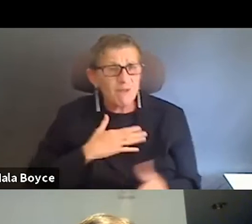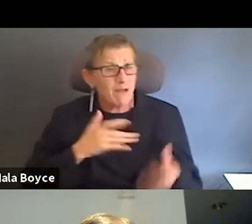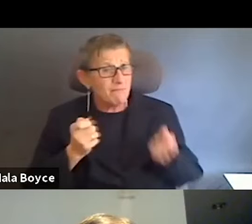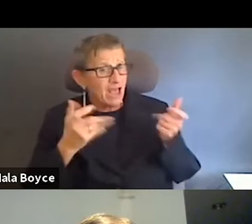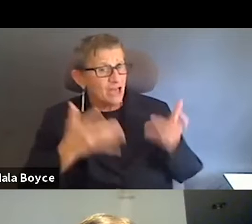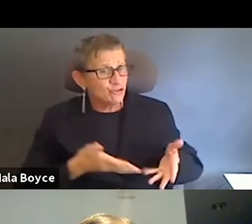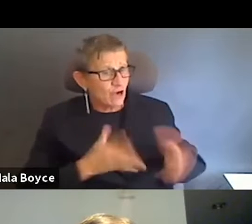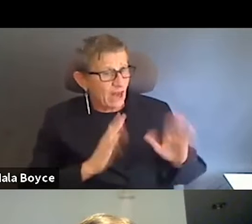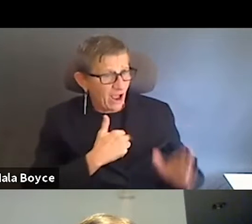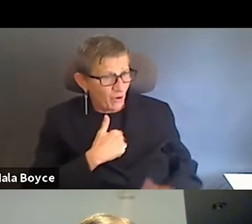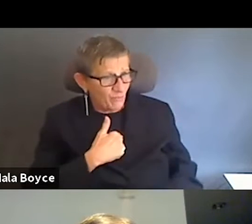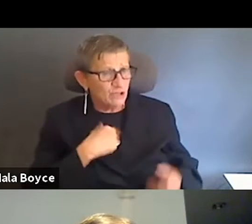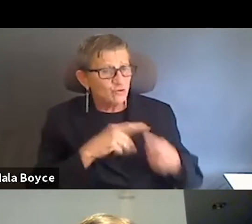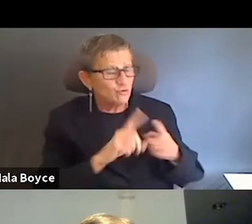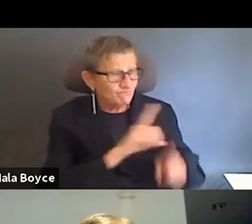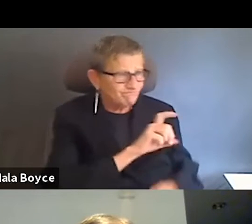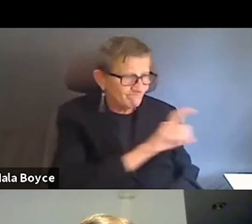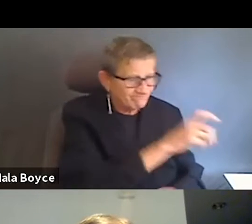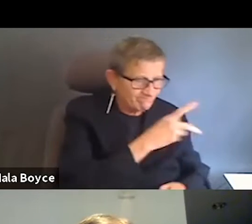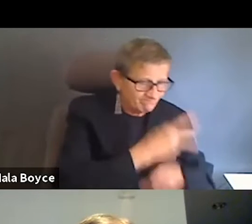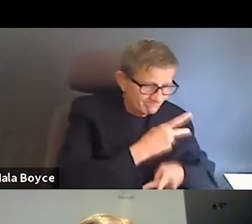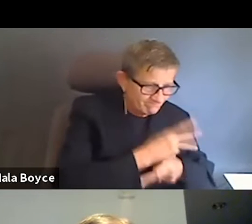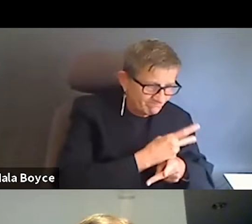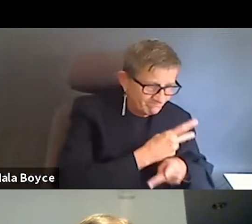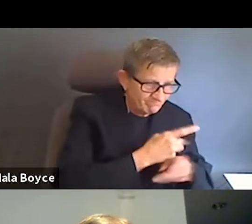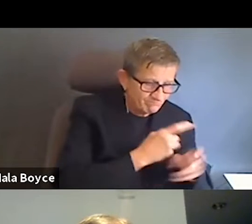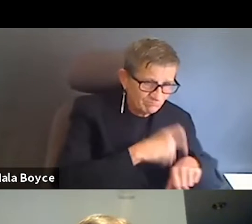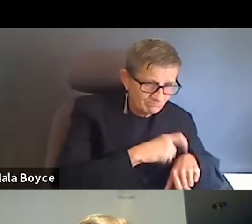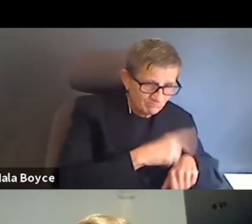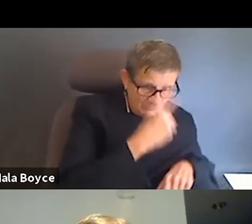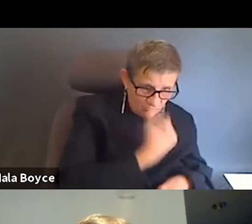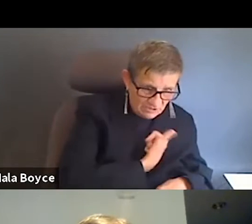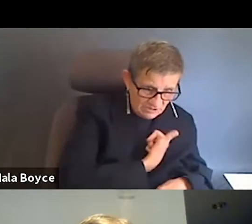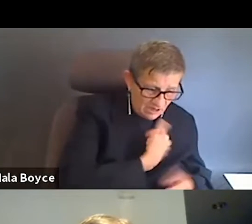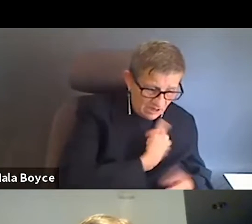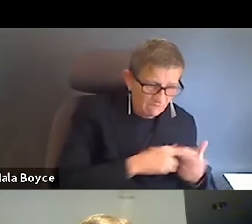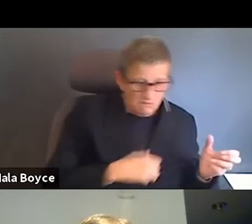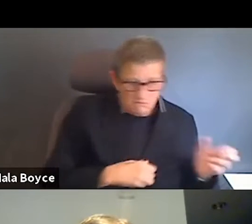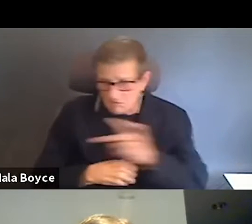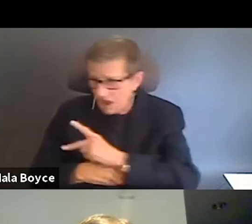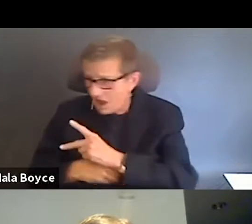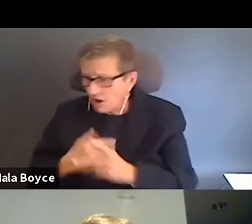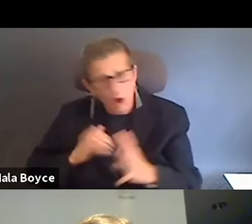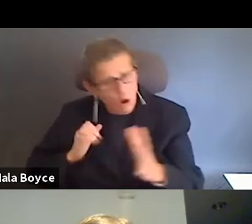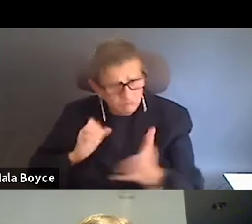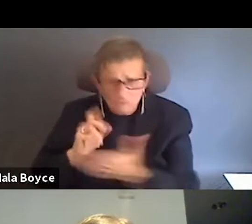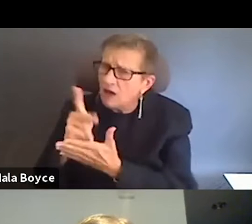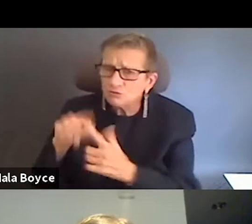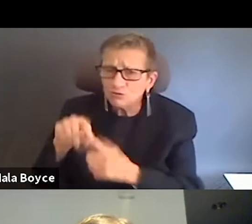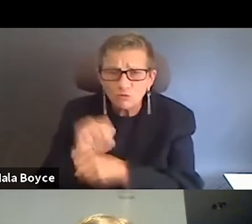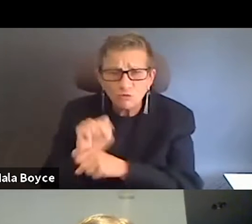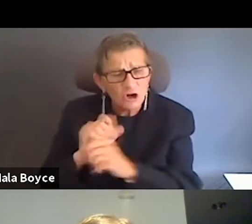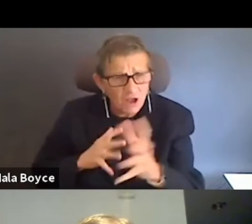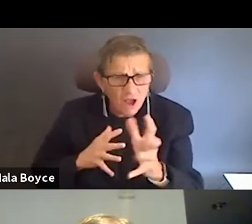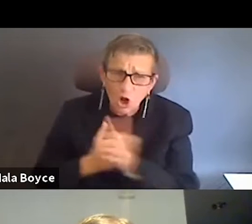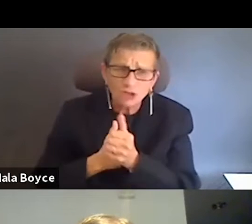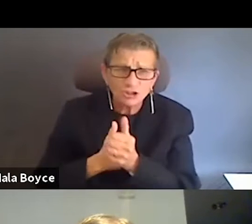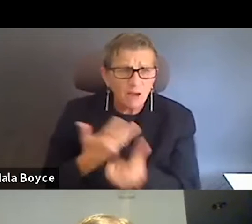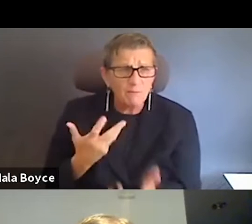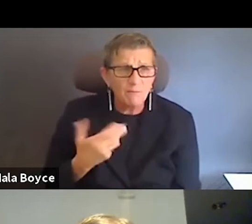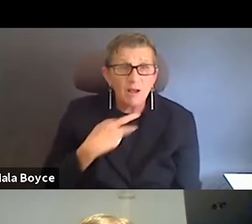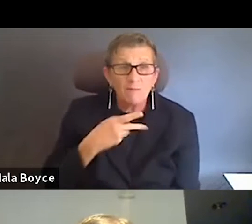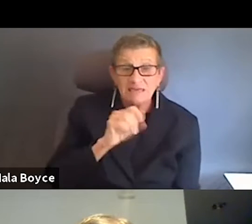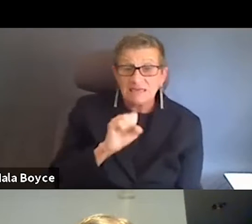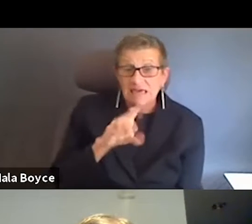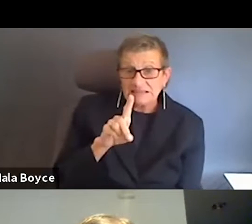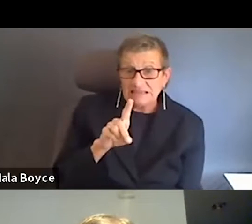kind of go take some time for myself, come back, and then I was able to bounce back to work and catch up. On the PTSD side,